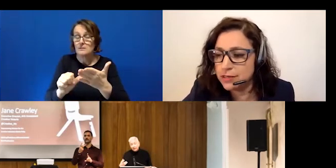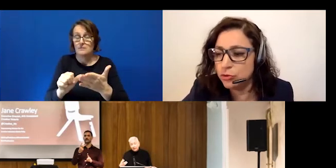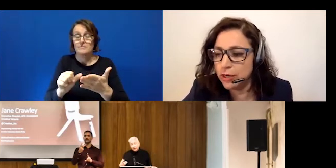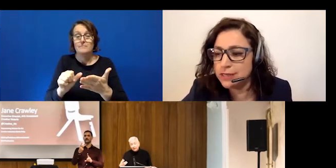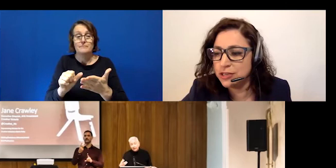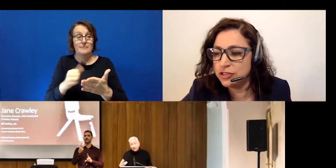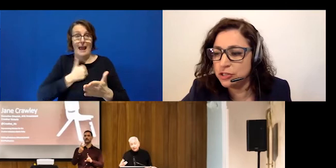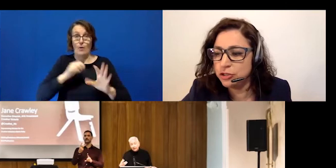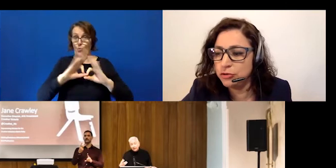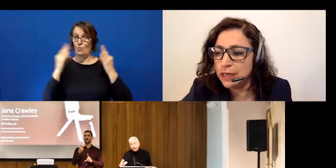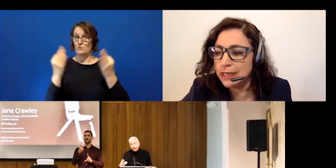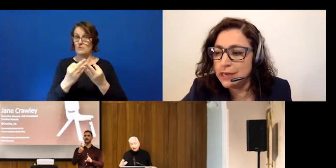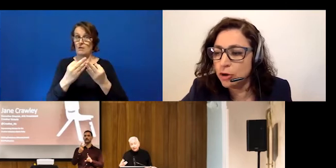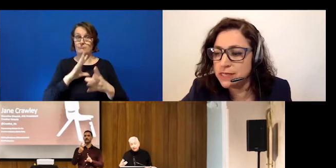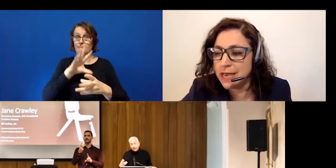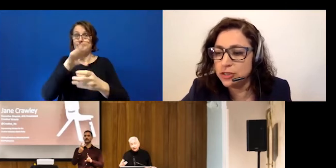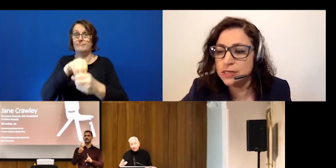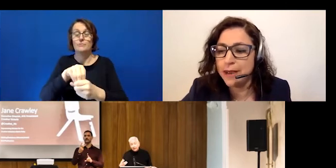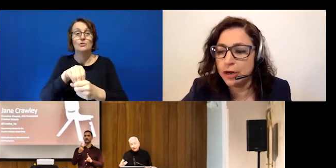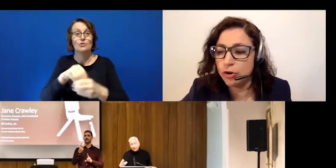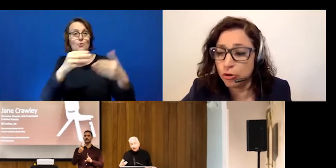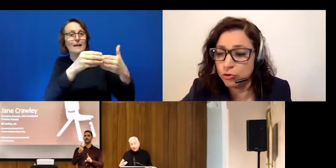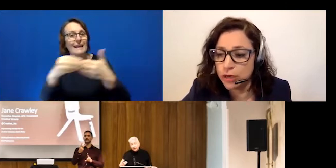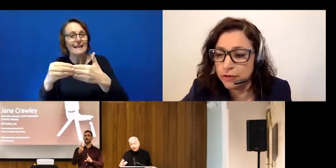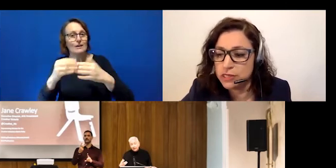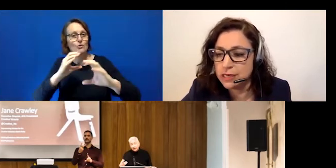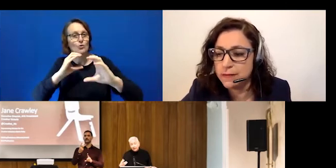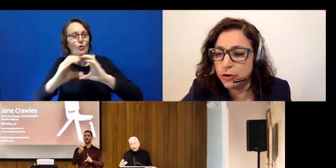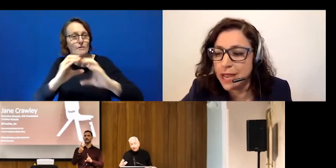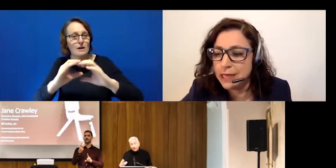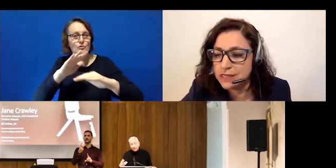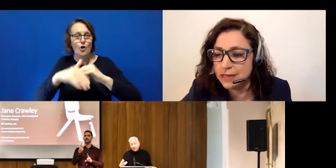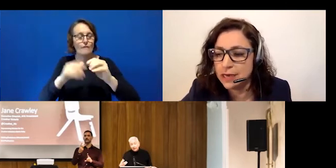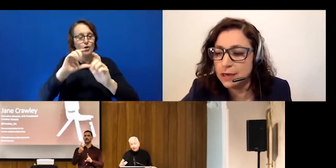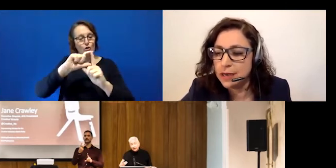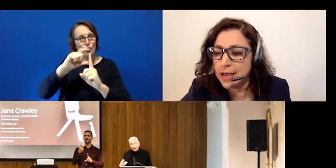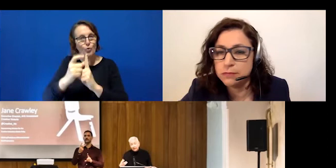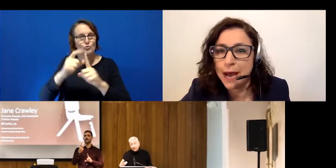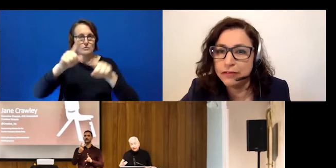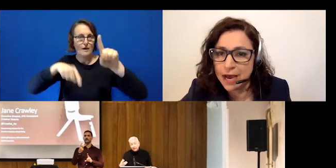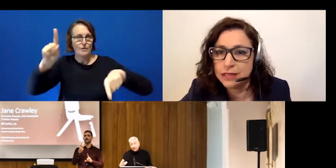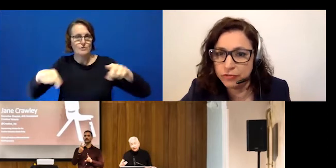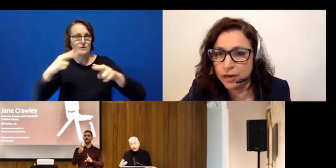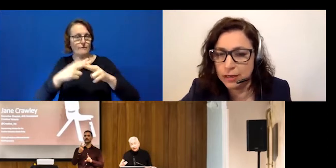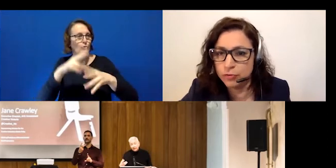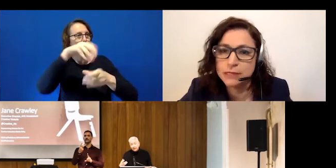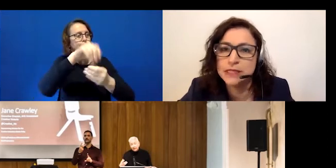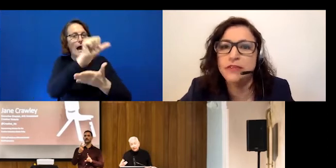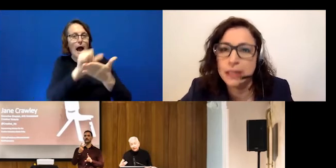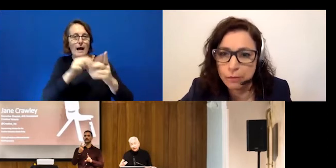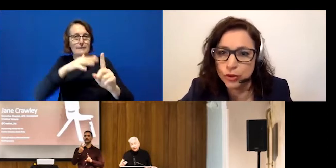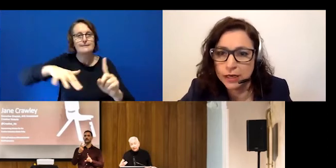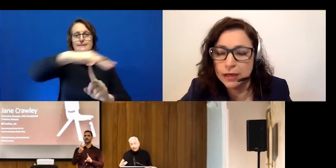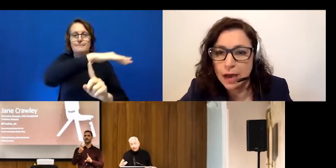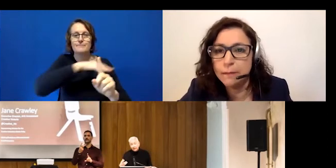invited as an organisation to lead conversations about cultural diversity in the creative sector as part of Arts Front. And it was